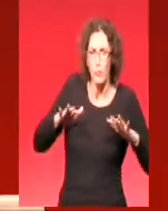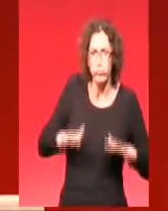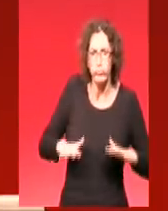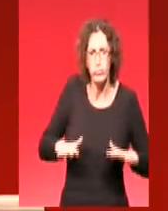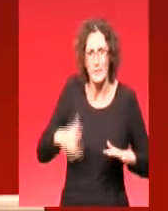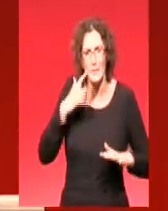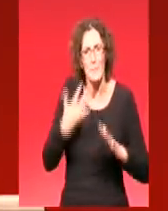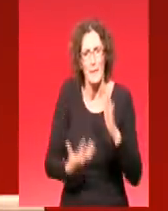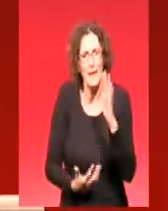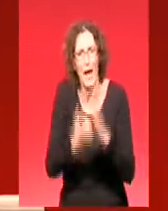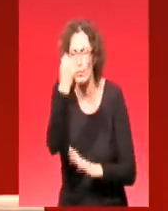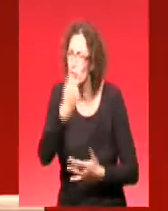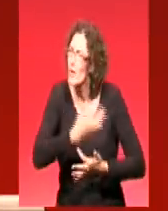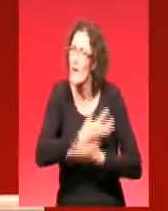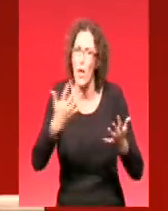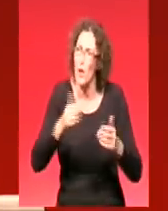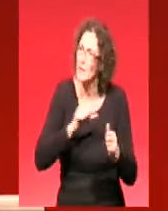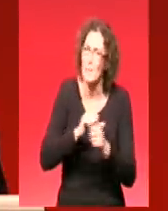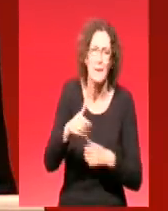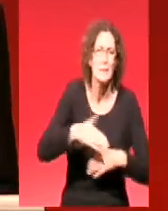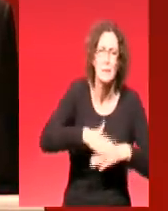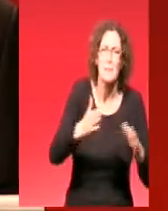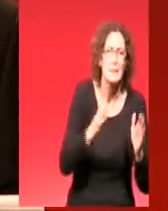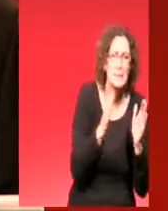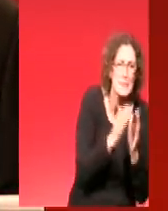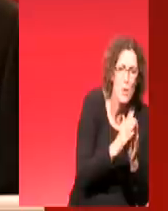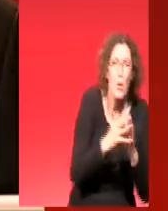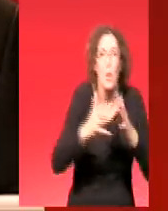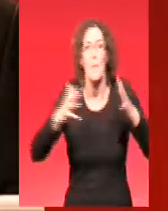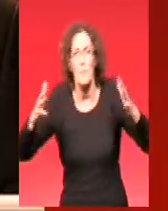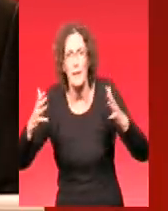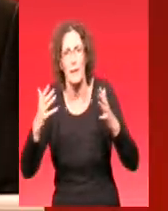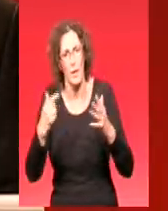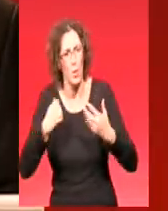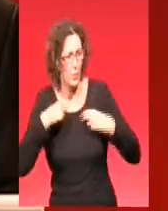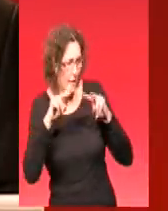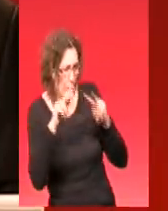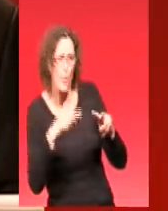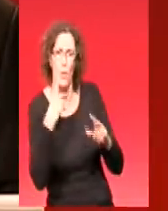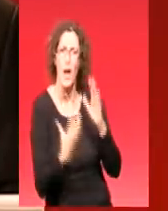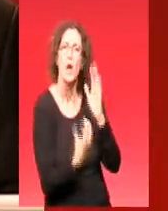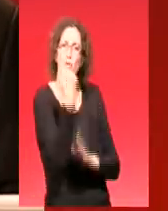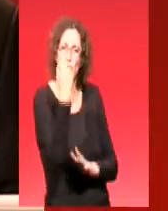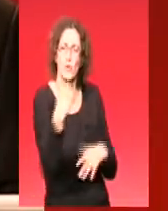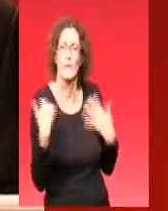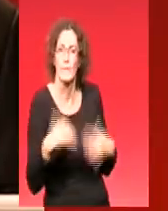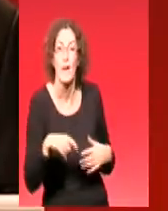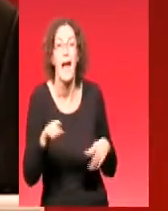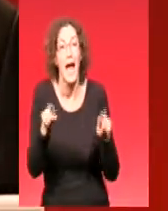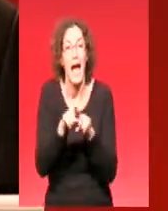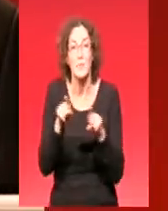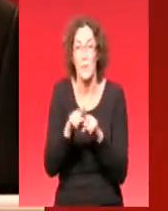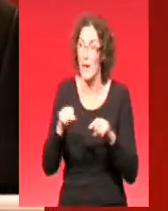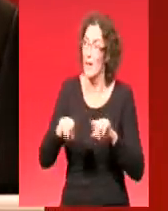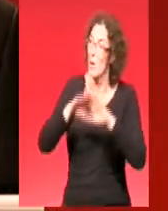better in ways big and small. And pride as well in how we stopped the worst financial